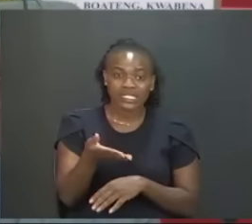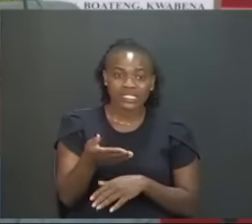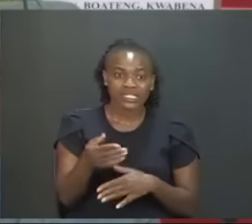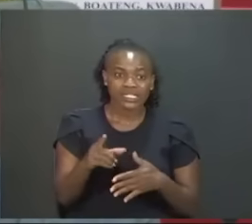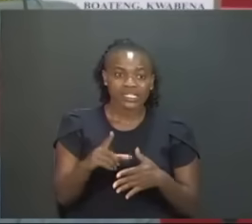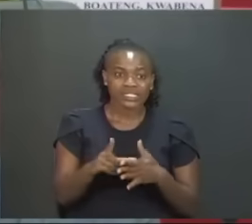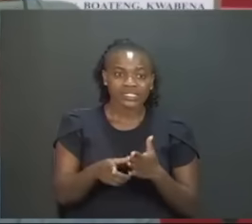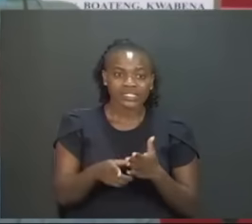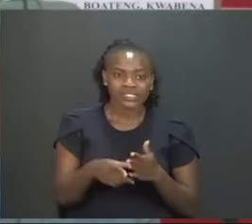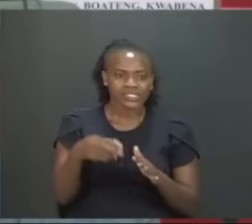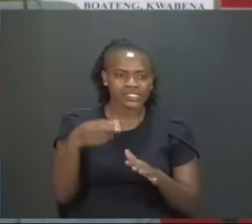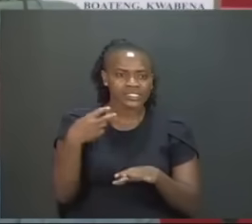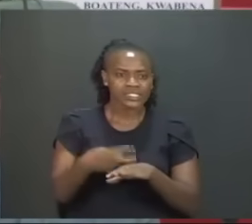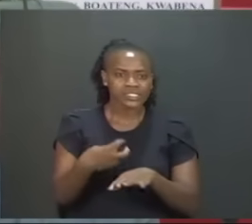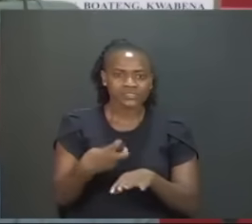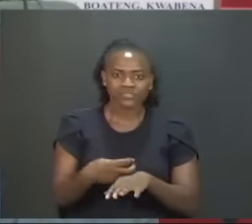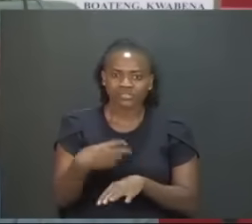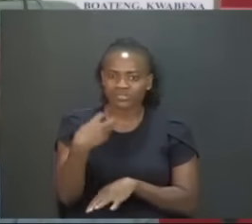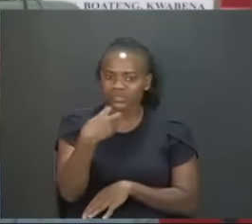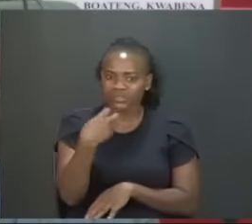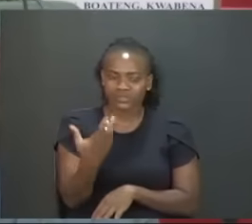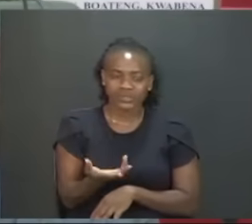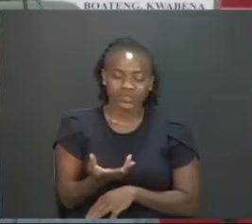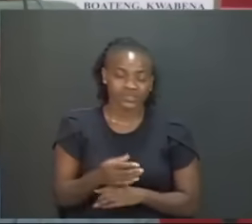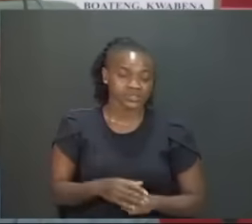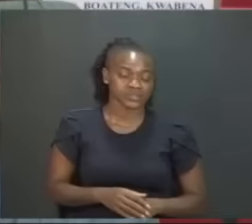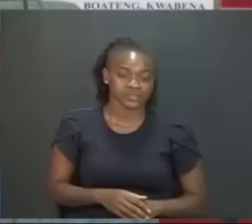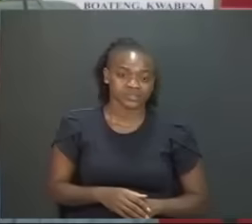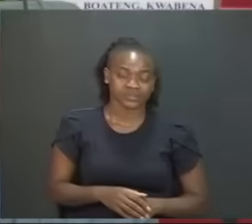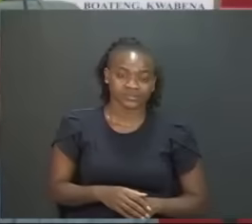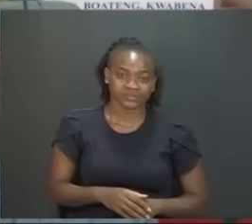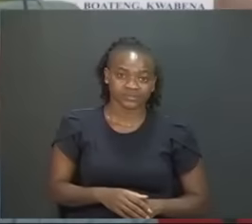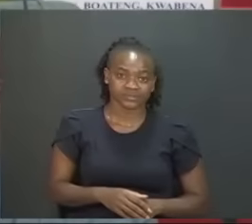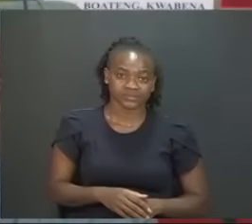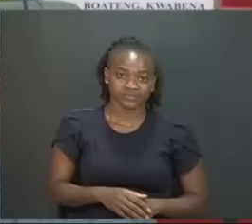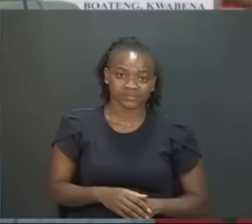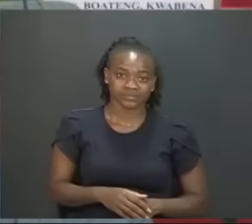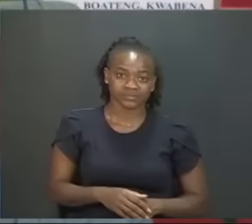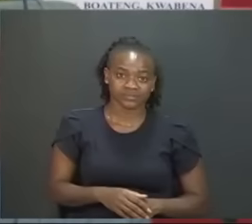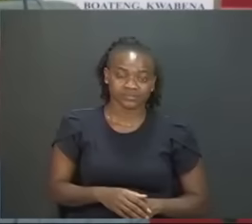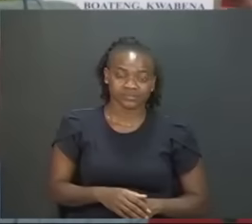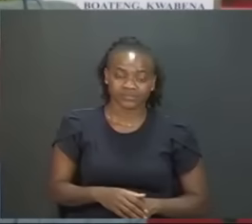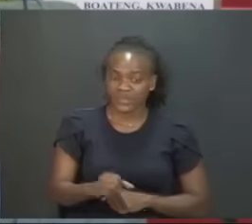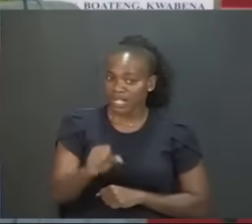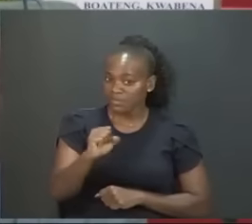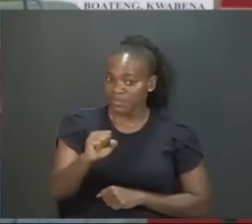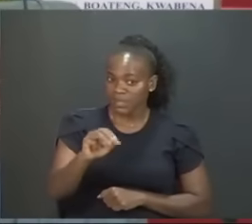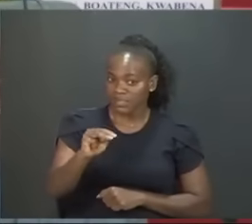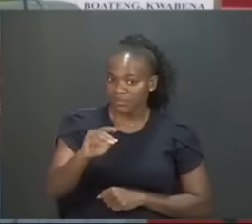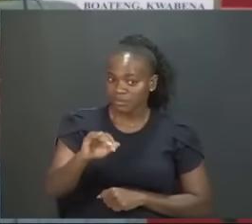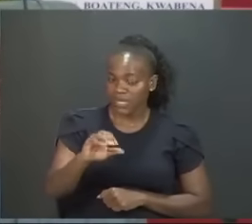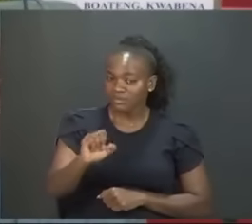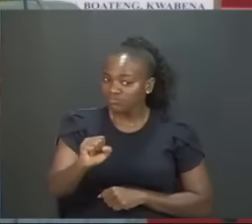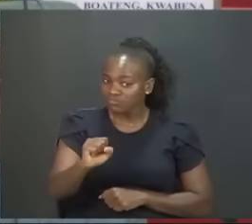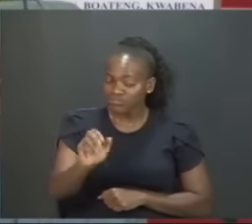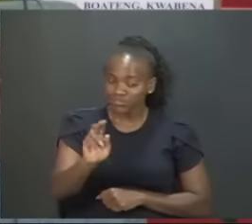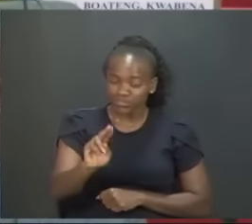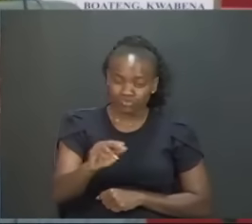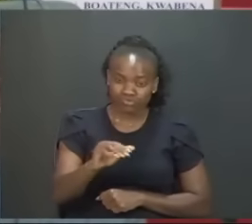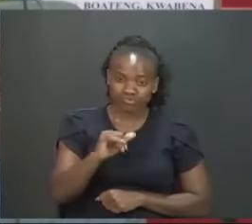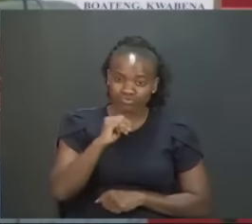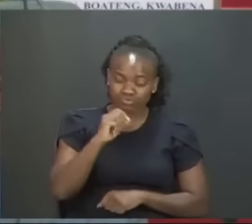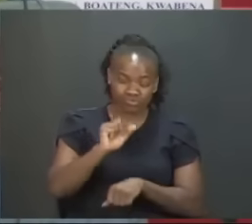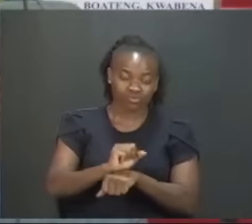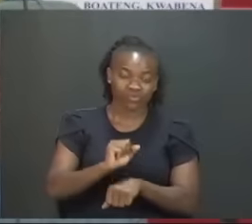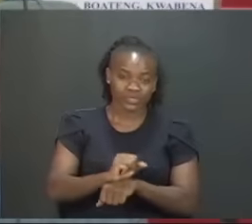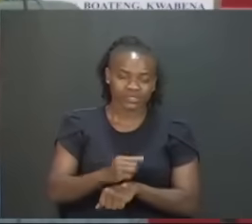you struggle to even speak into the microphone. So I think as a matter of urgency, we should